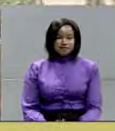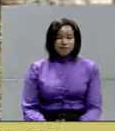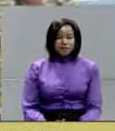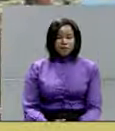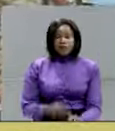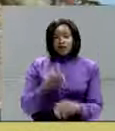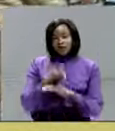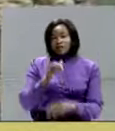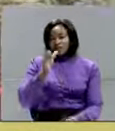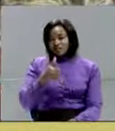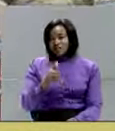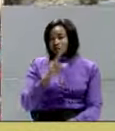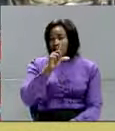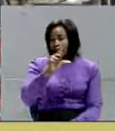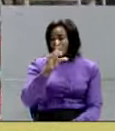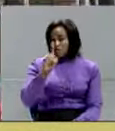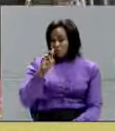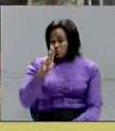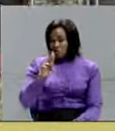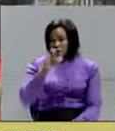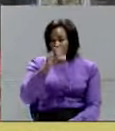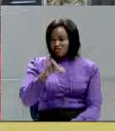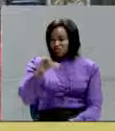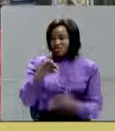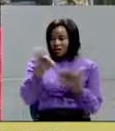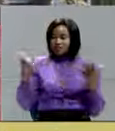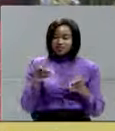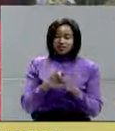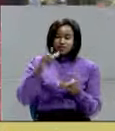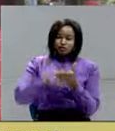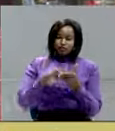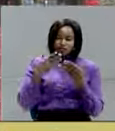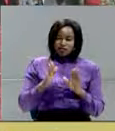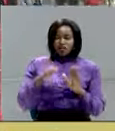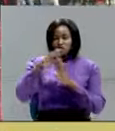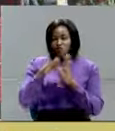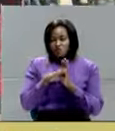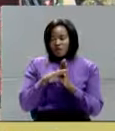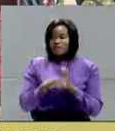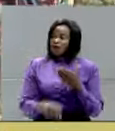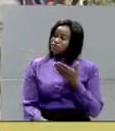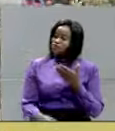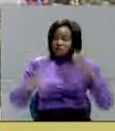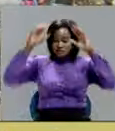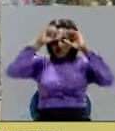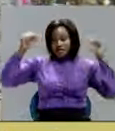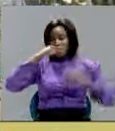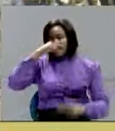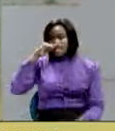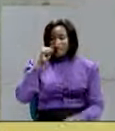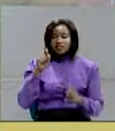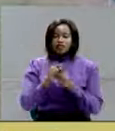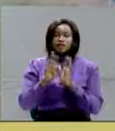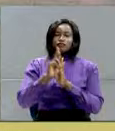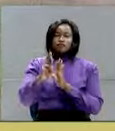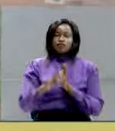Over 6,000 local defense forces personnel have been passed out at a ceremony officiated by President Yoweri Kaguta Museveni.